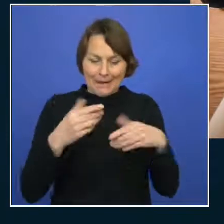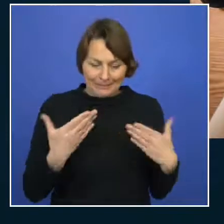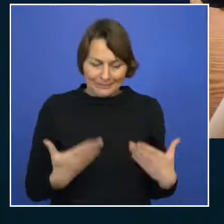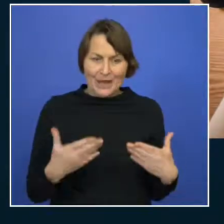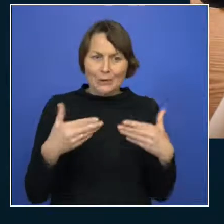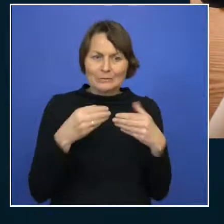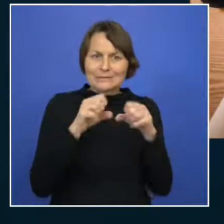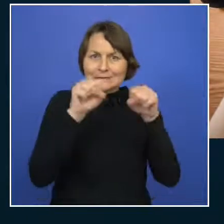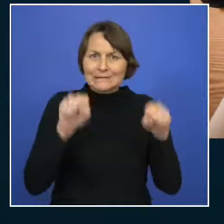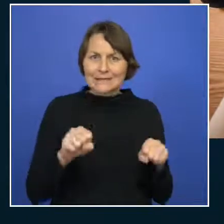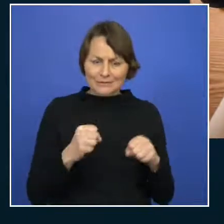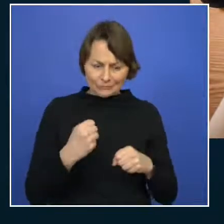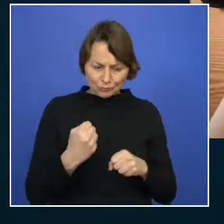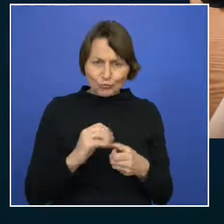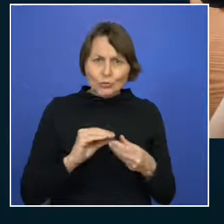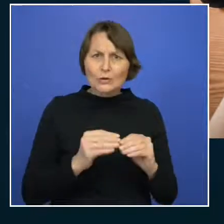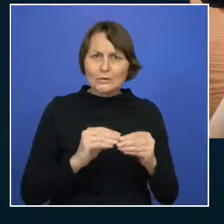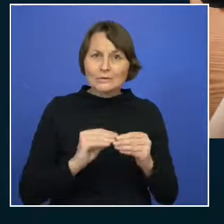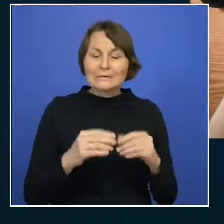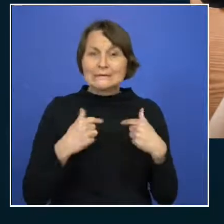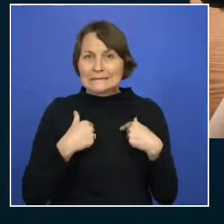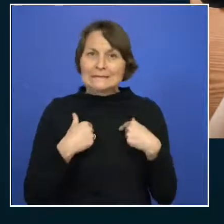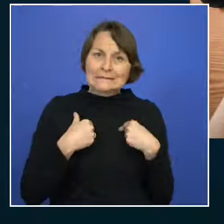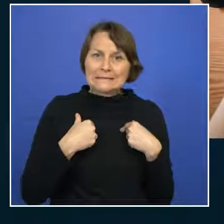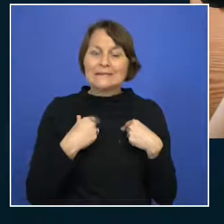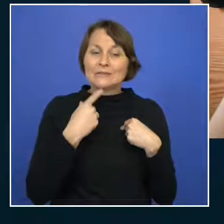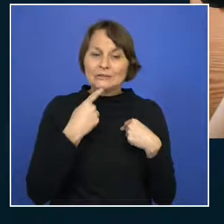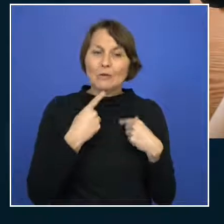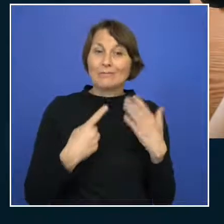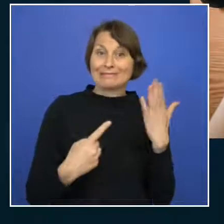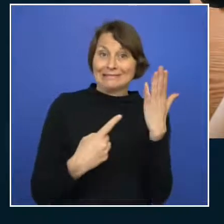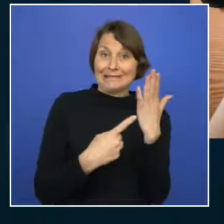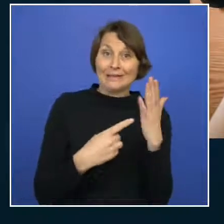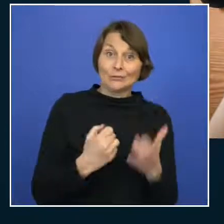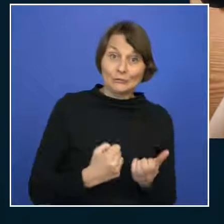did technical support, I did bug fixing, I did